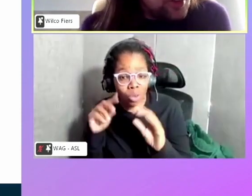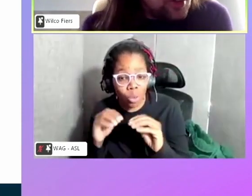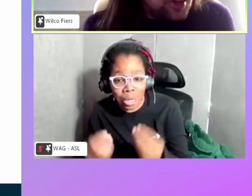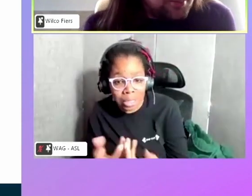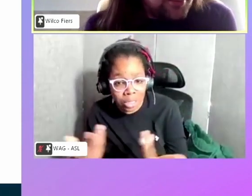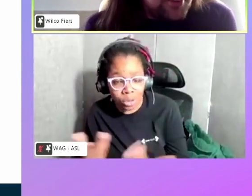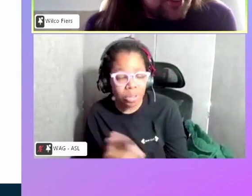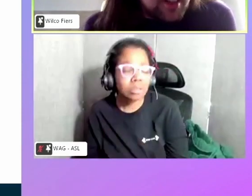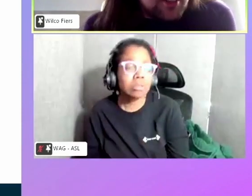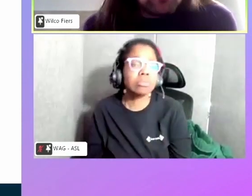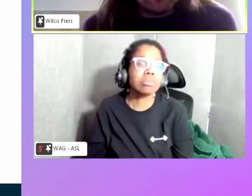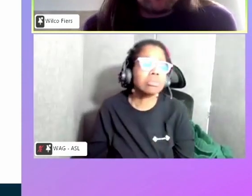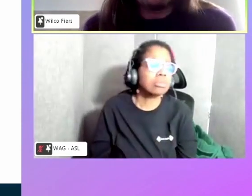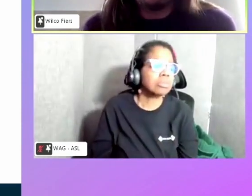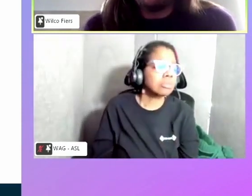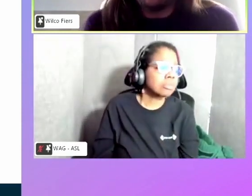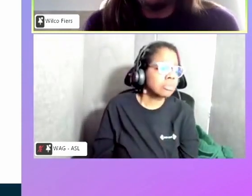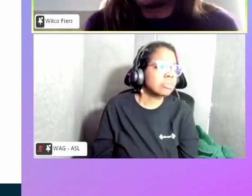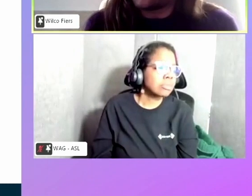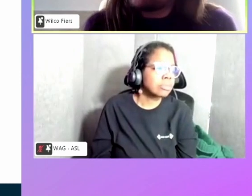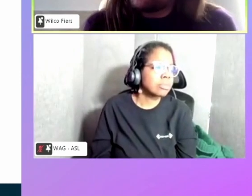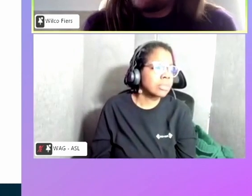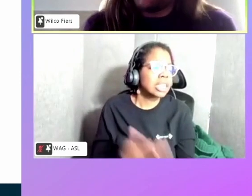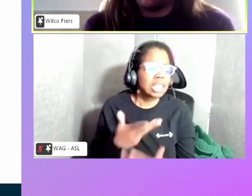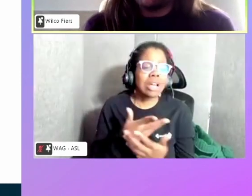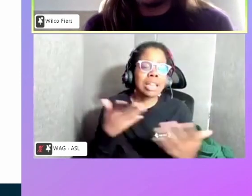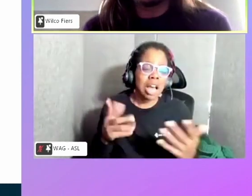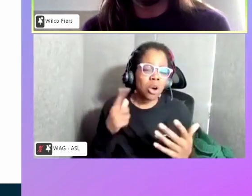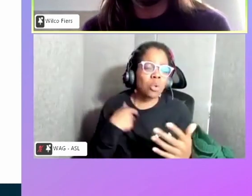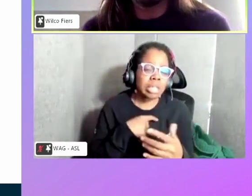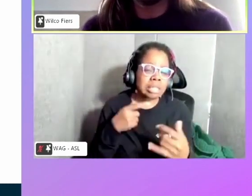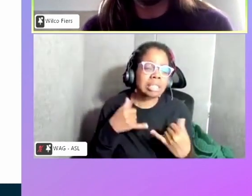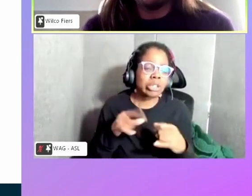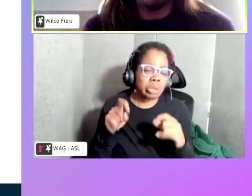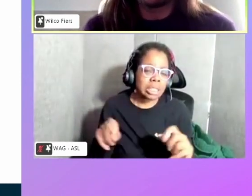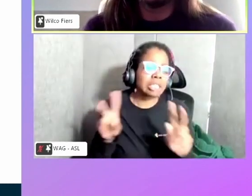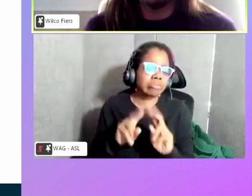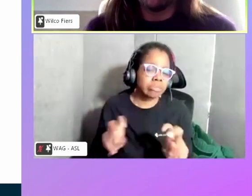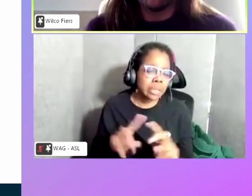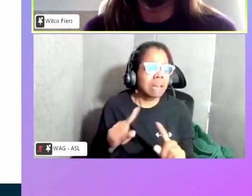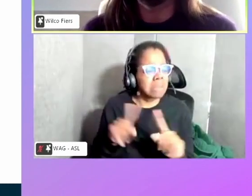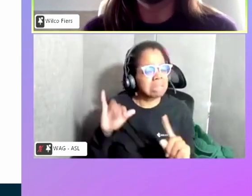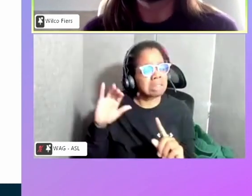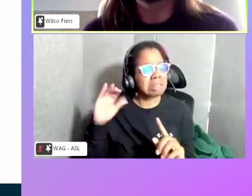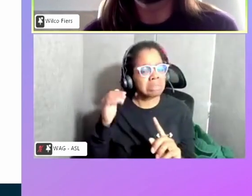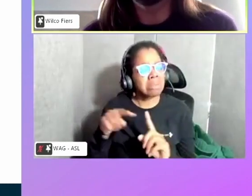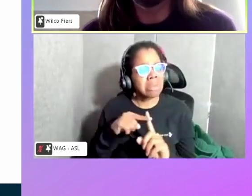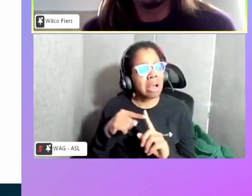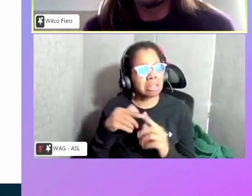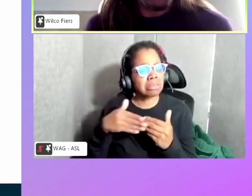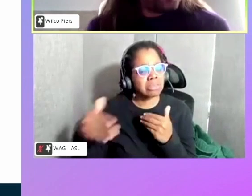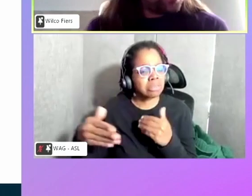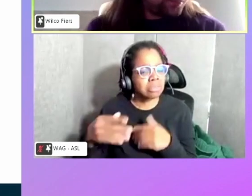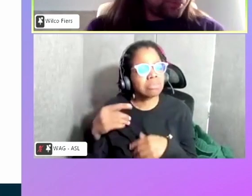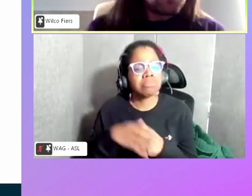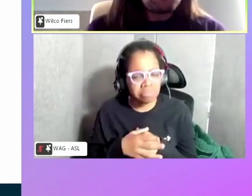organizations? Things like that. There's a lot to be worked out still, but this looks like a promising direction to really move WCAG 3